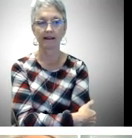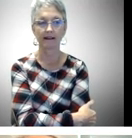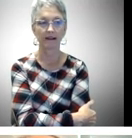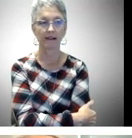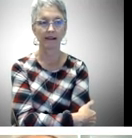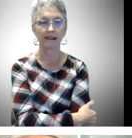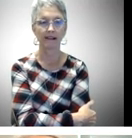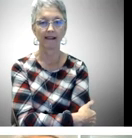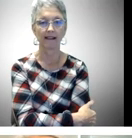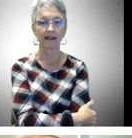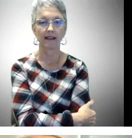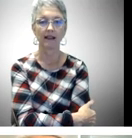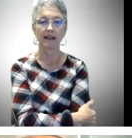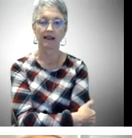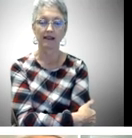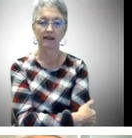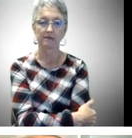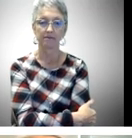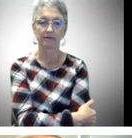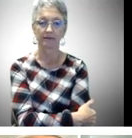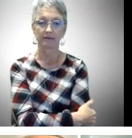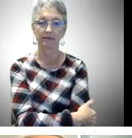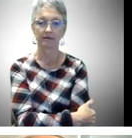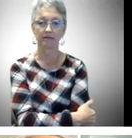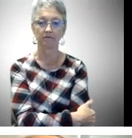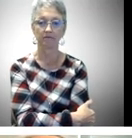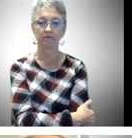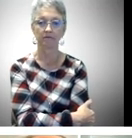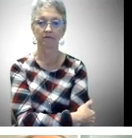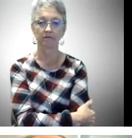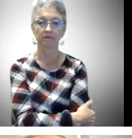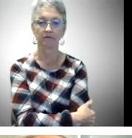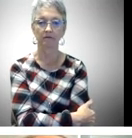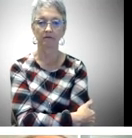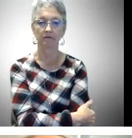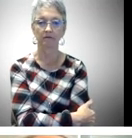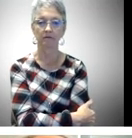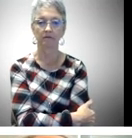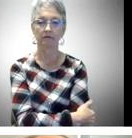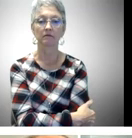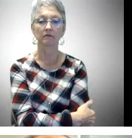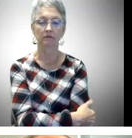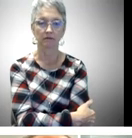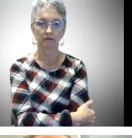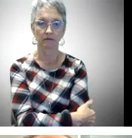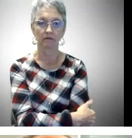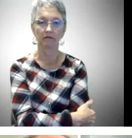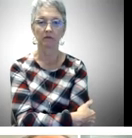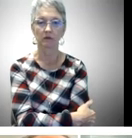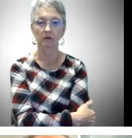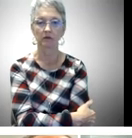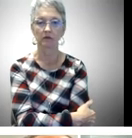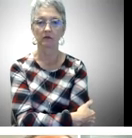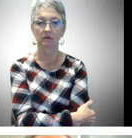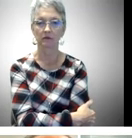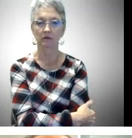had with the court, we didn't put in any level of capacity. The law is silent as to who has the capacity